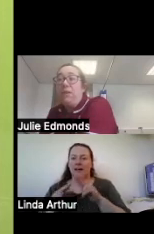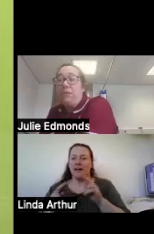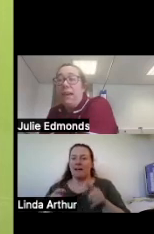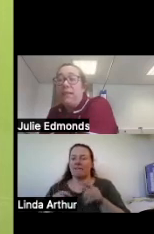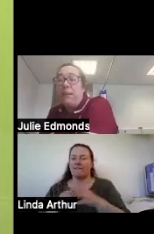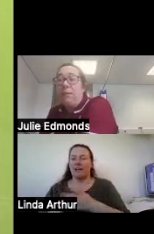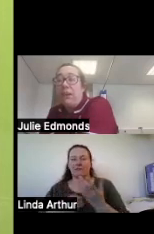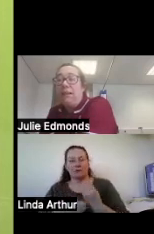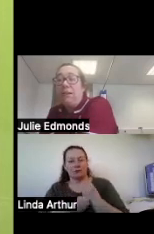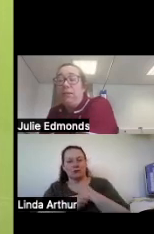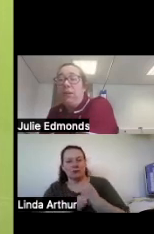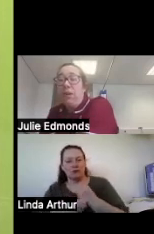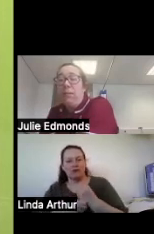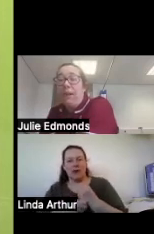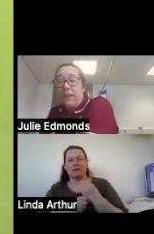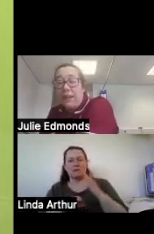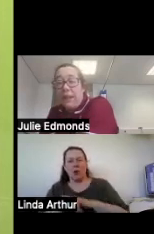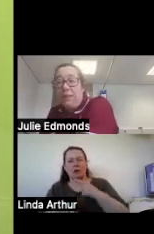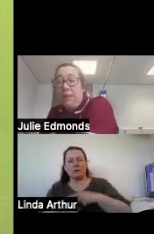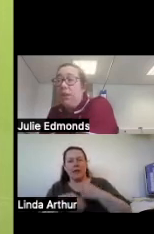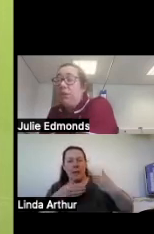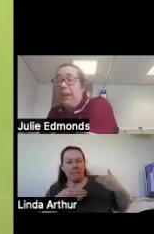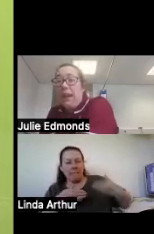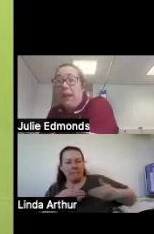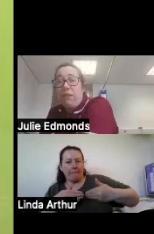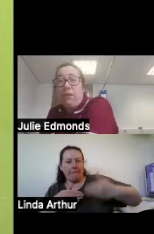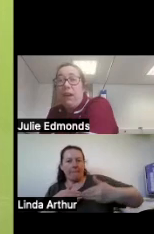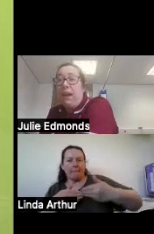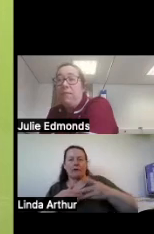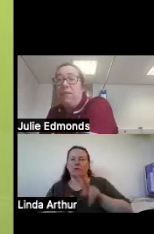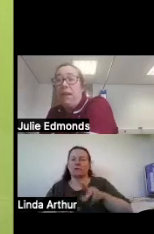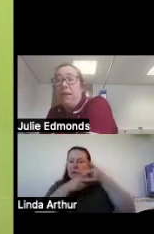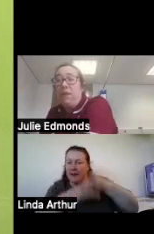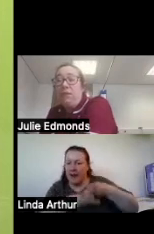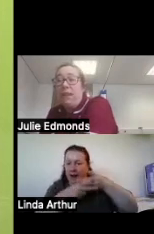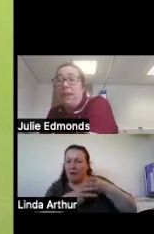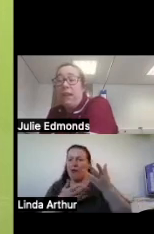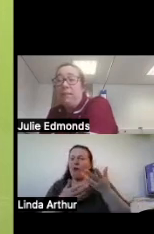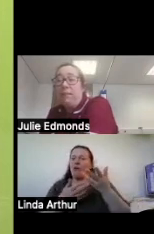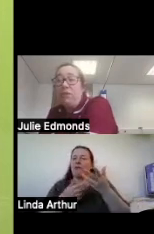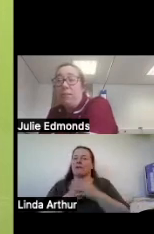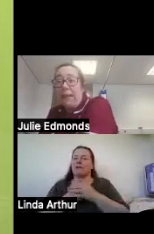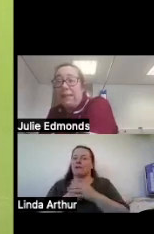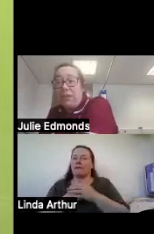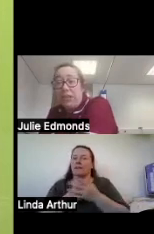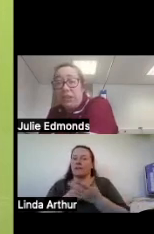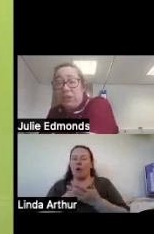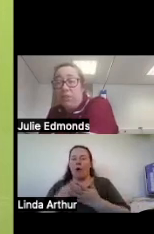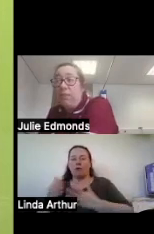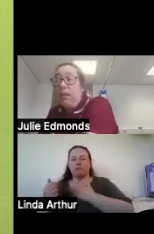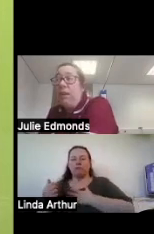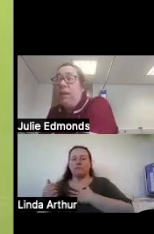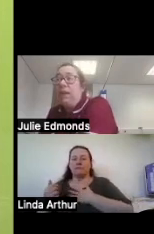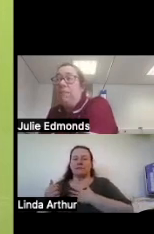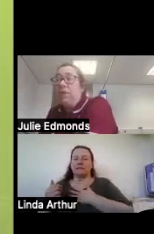if that stress has been projected over a long period of time, you're a carer, you're in a traumatic situation at